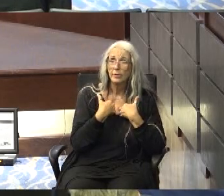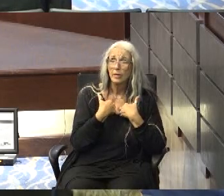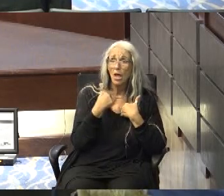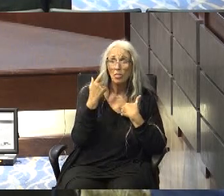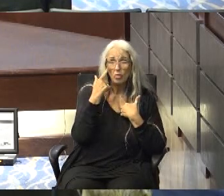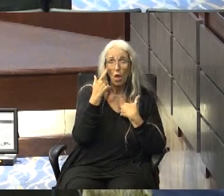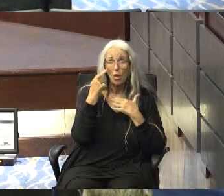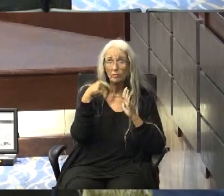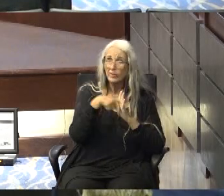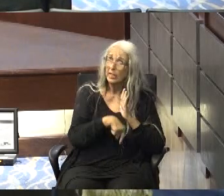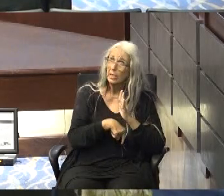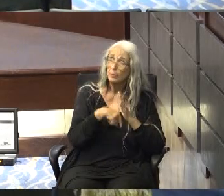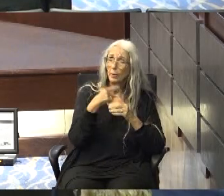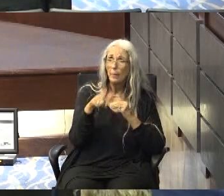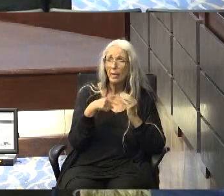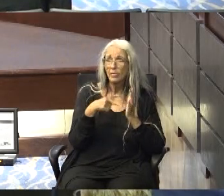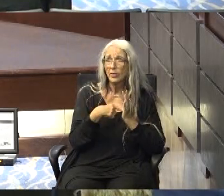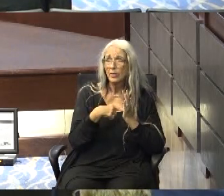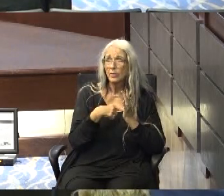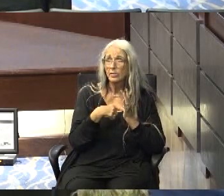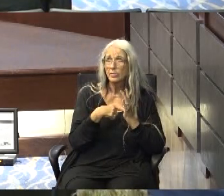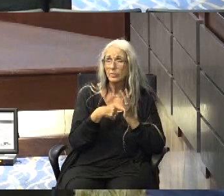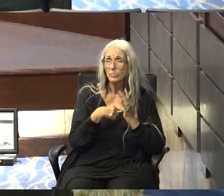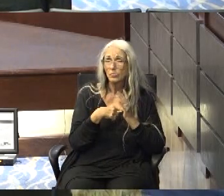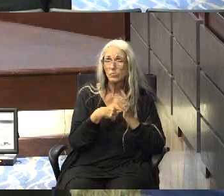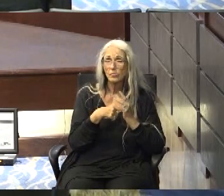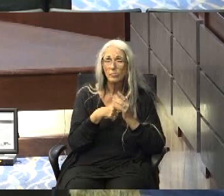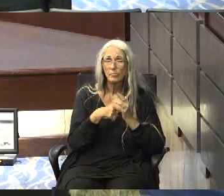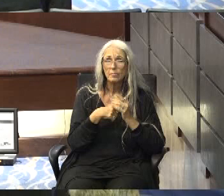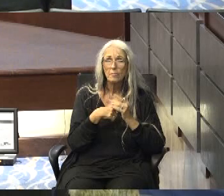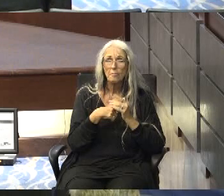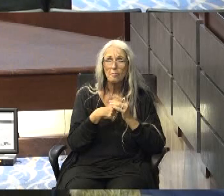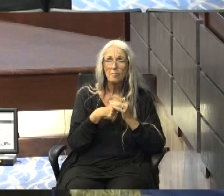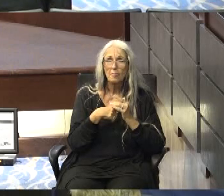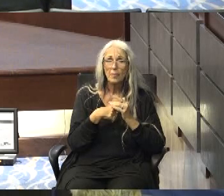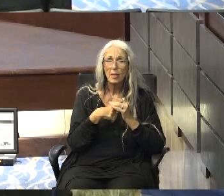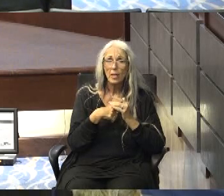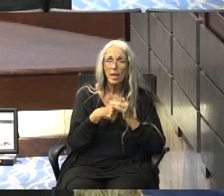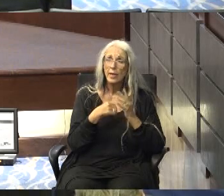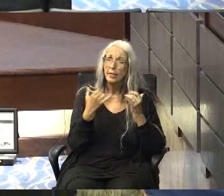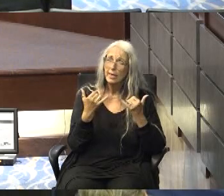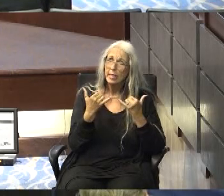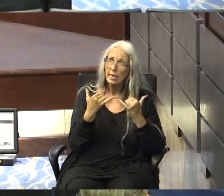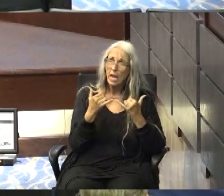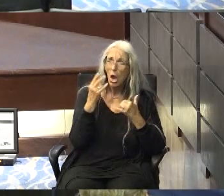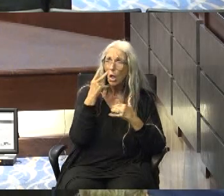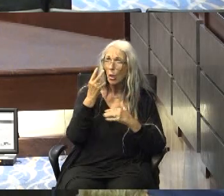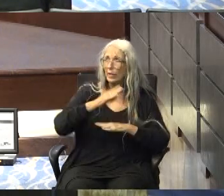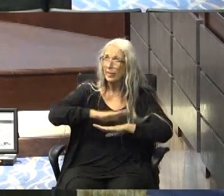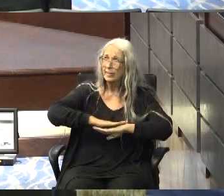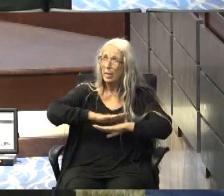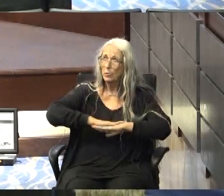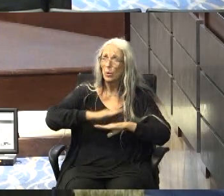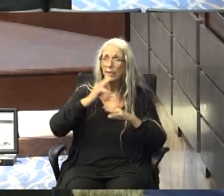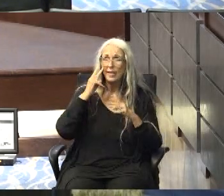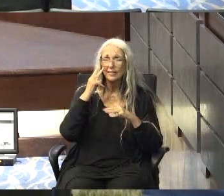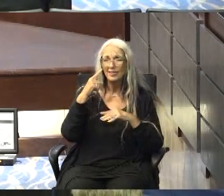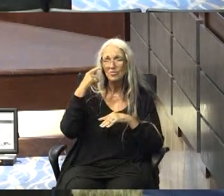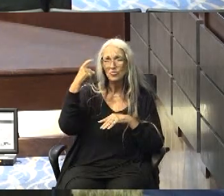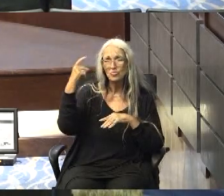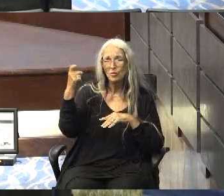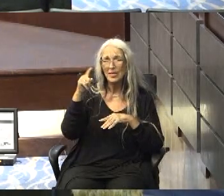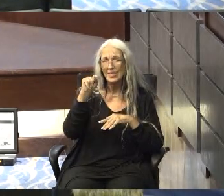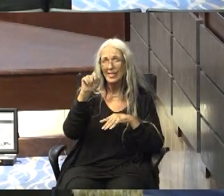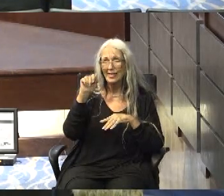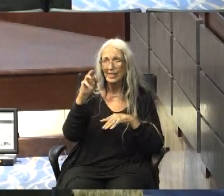thought this through methodically. And I look down at this table here and just see the dream team who's going to be ready